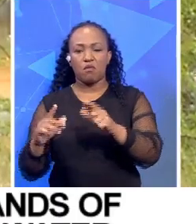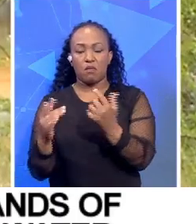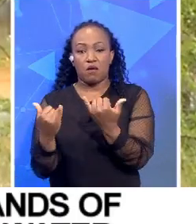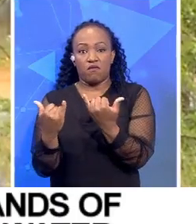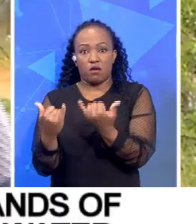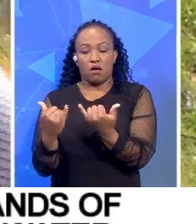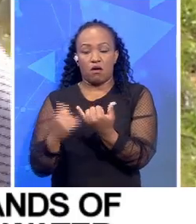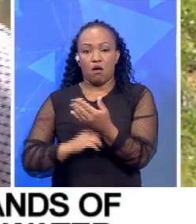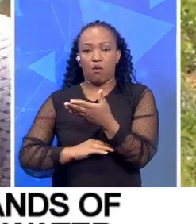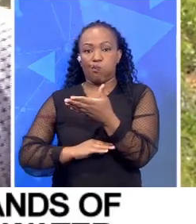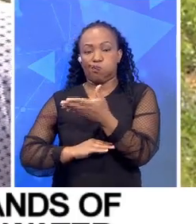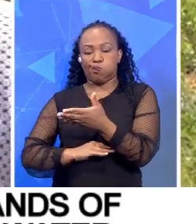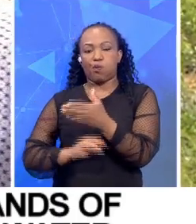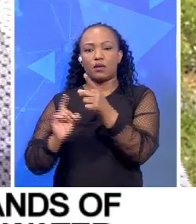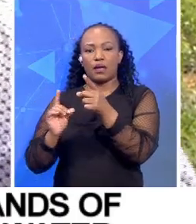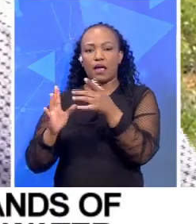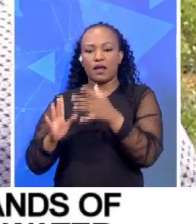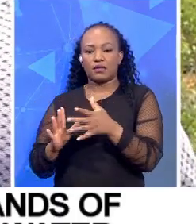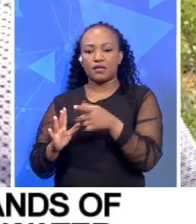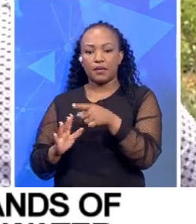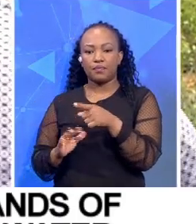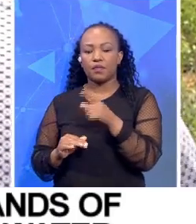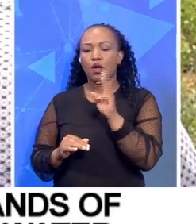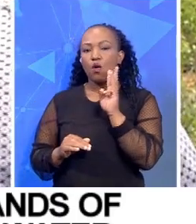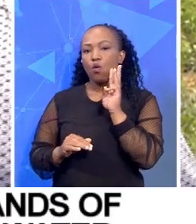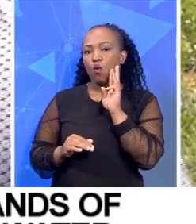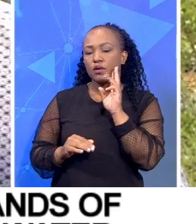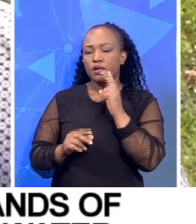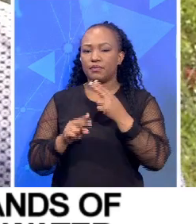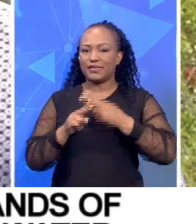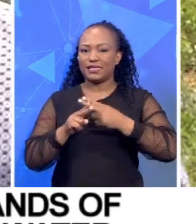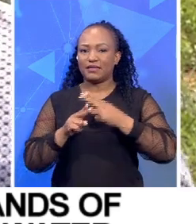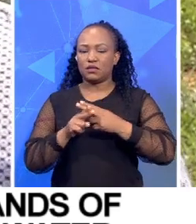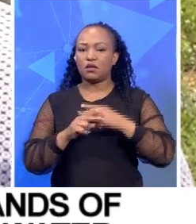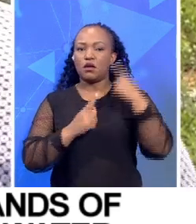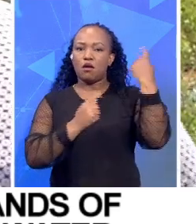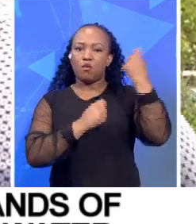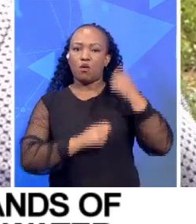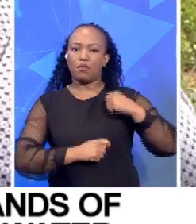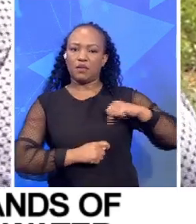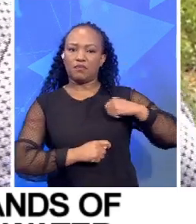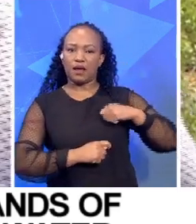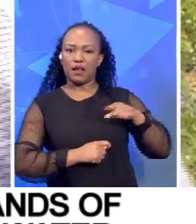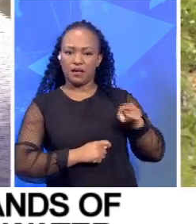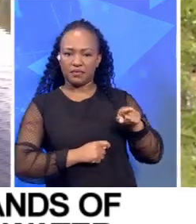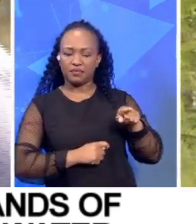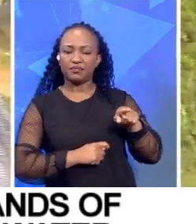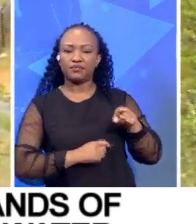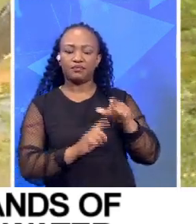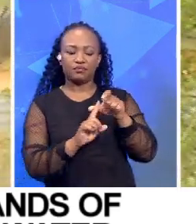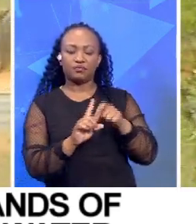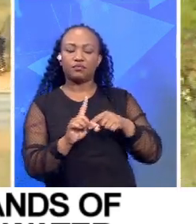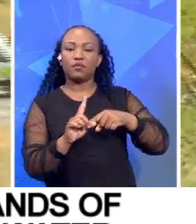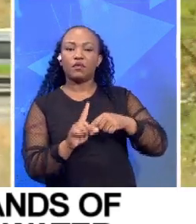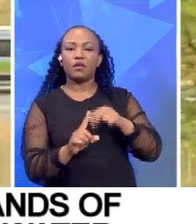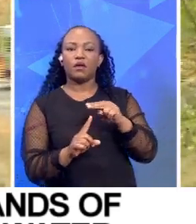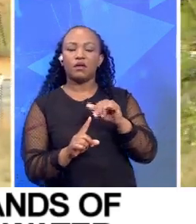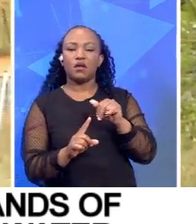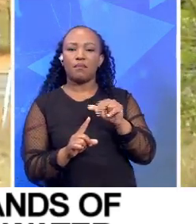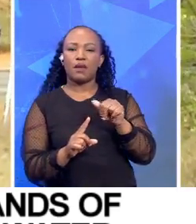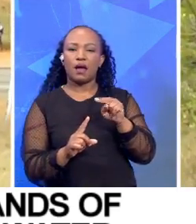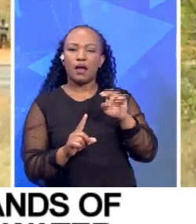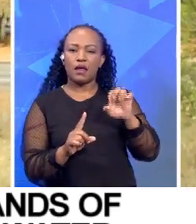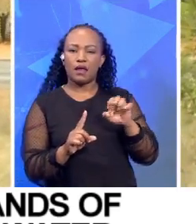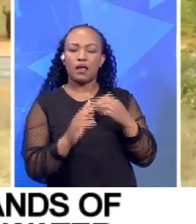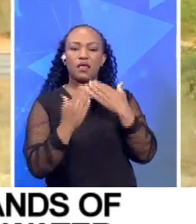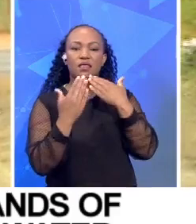by Director of Water and Sanitation from the Polokwane municipality. That is Mr. Munyamane Makodi. Thank you so much for